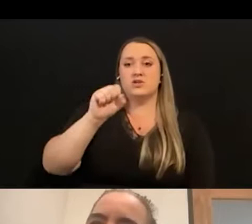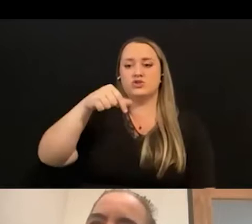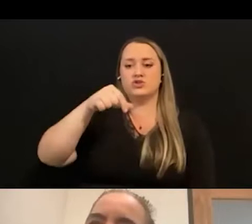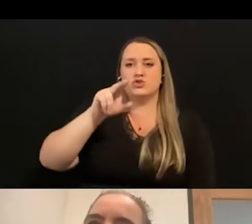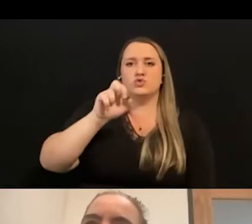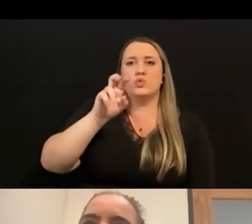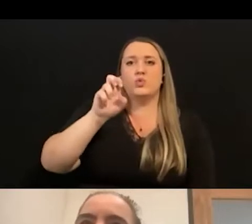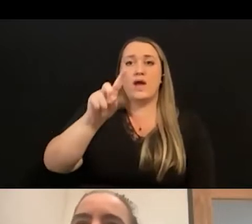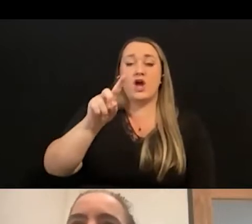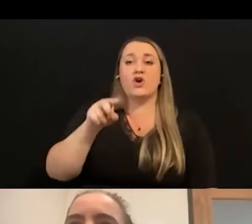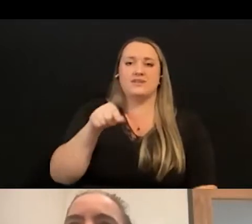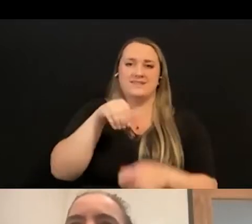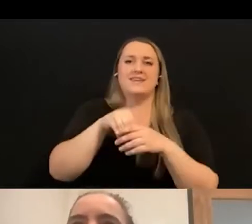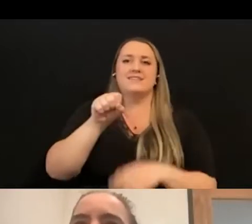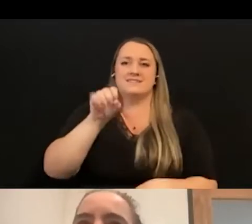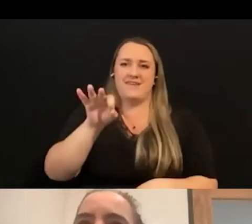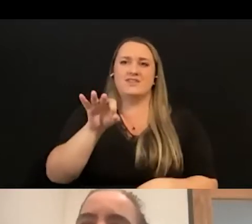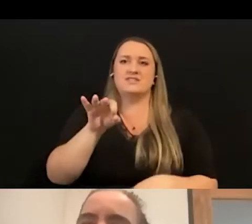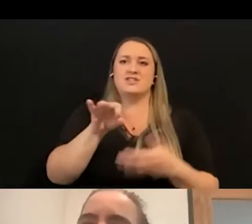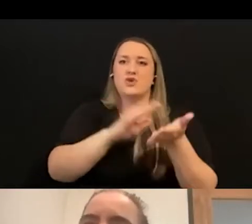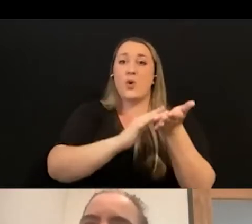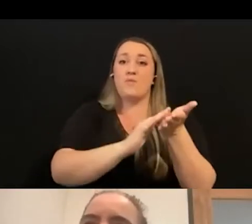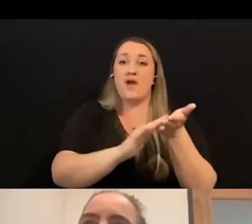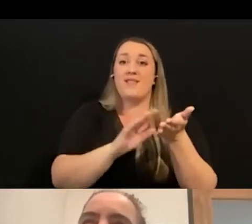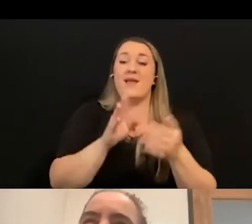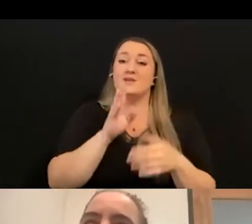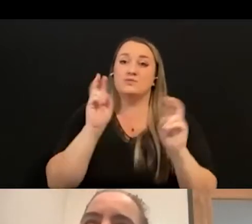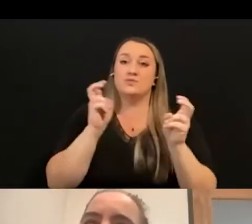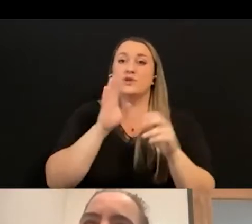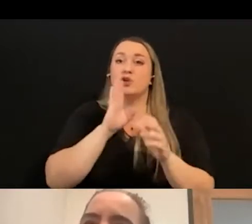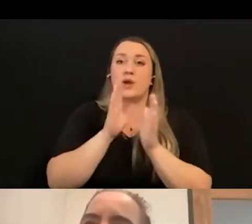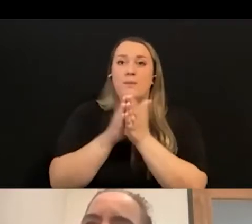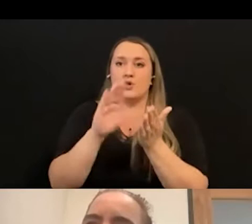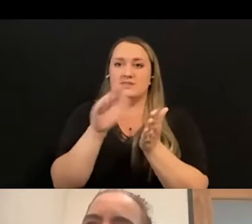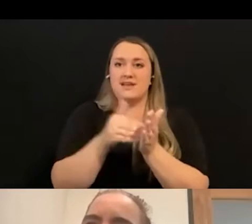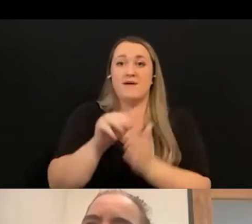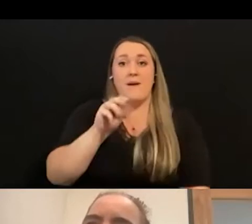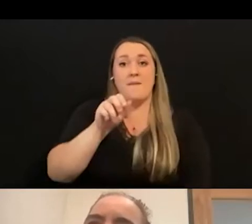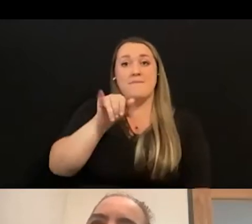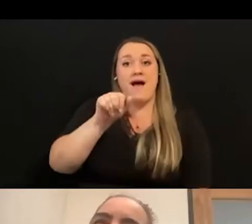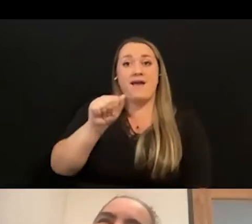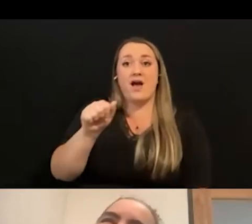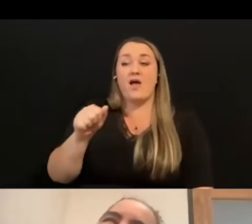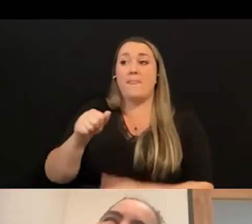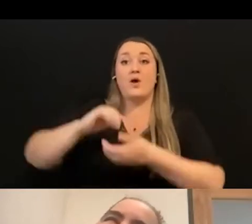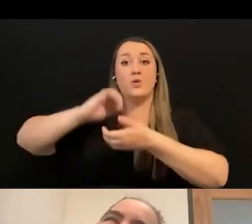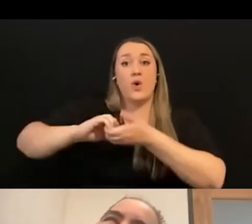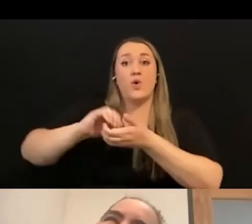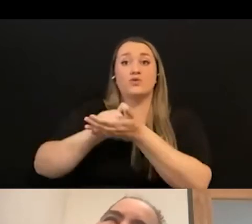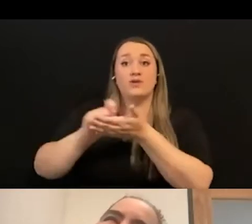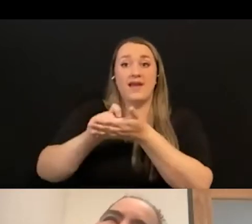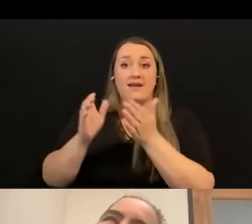Francisco Main Library Braille and Talking Book Center. Maia co-created and wrote the guidebook